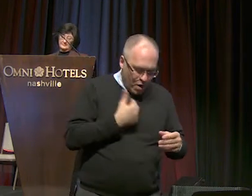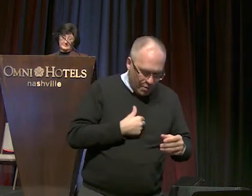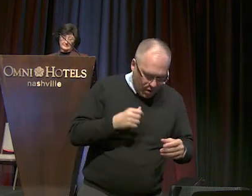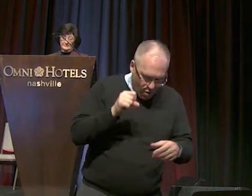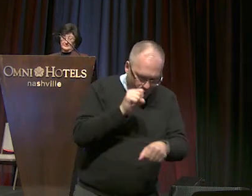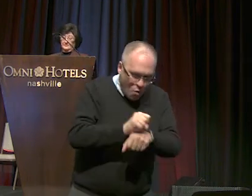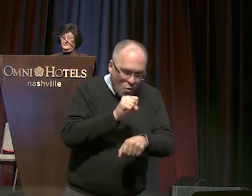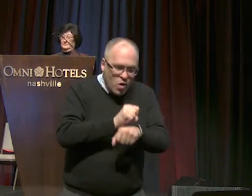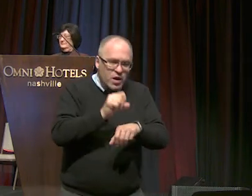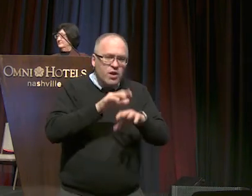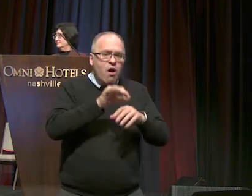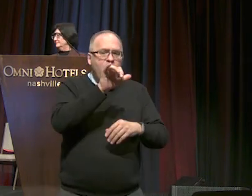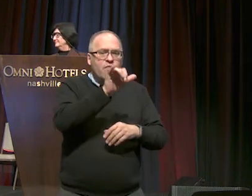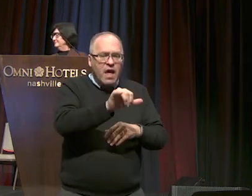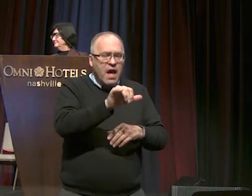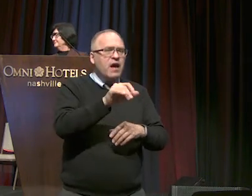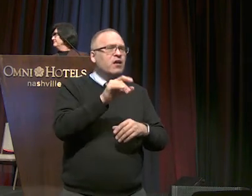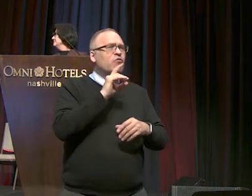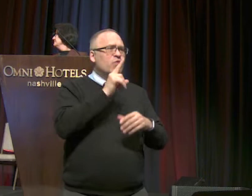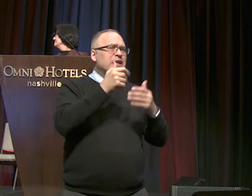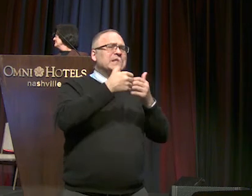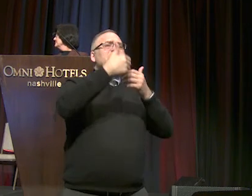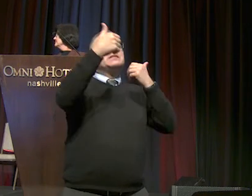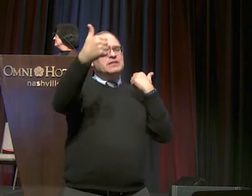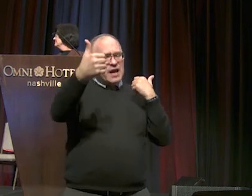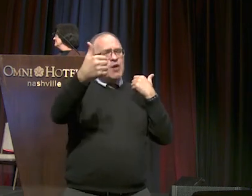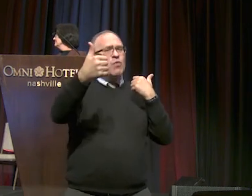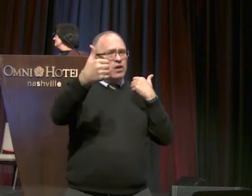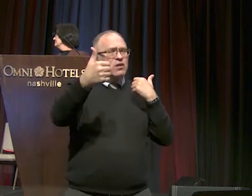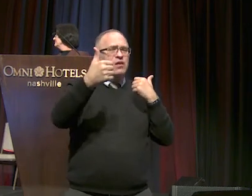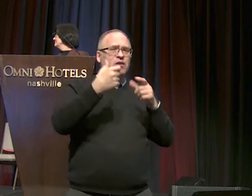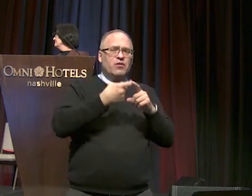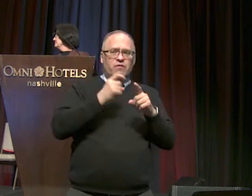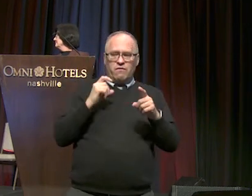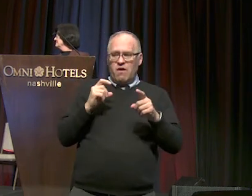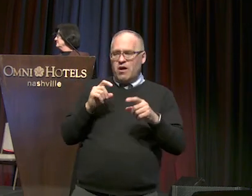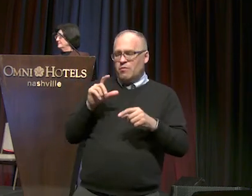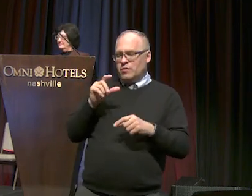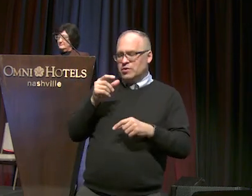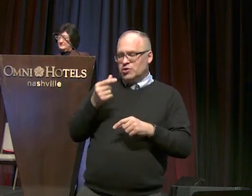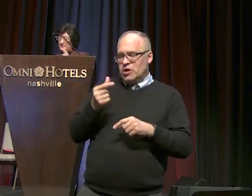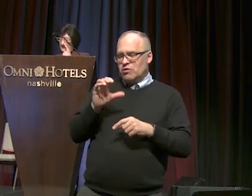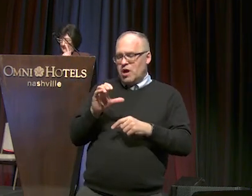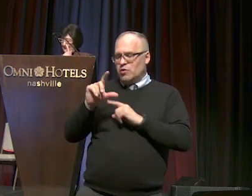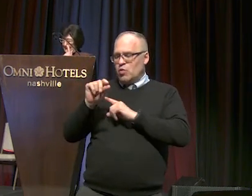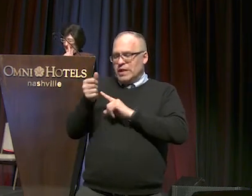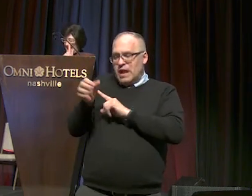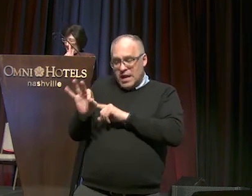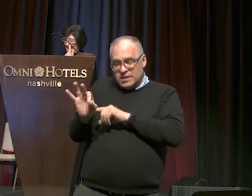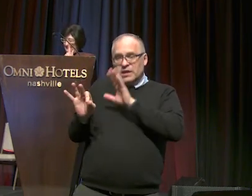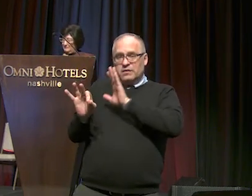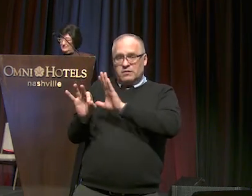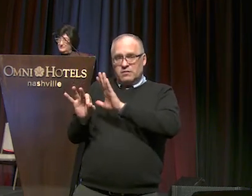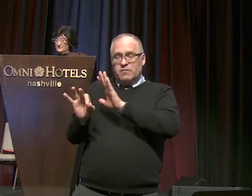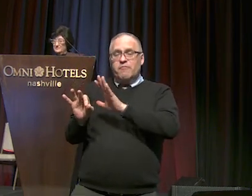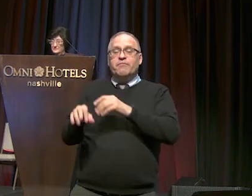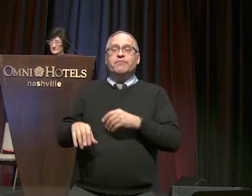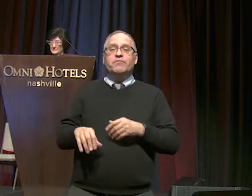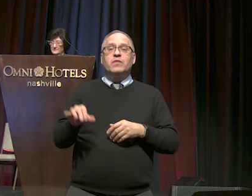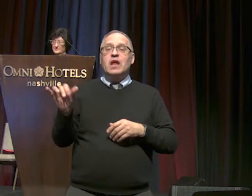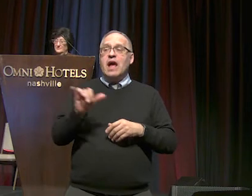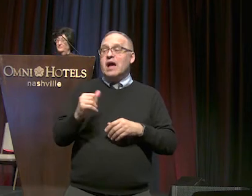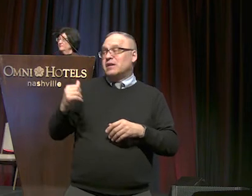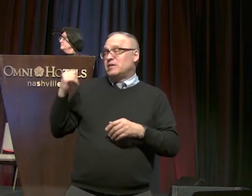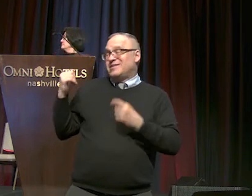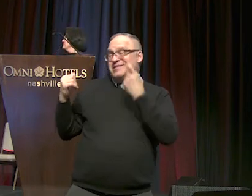this separate from the outcome of the 2019 special session, and as Barbara